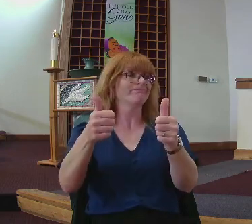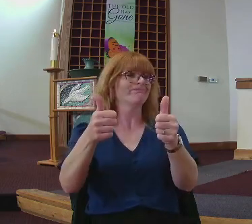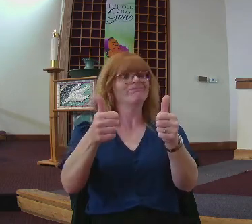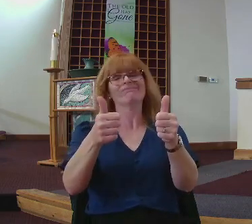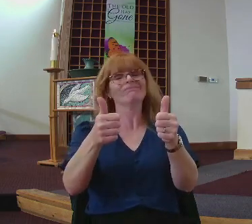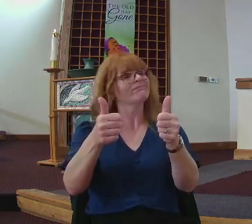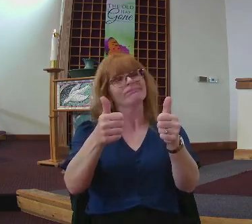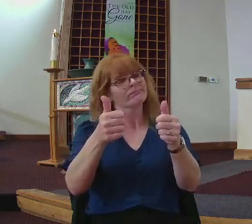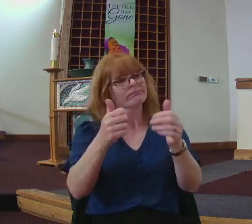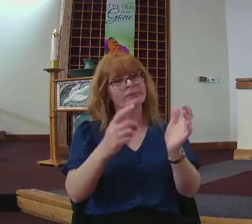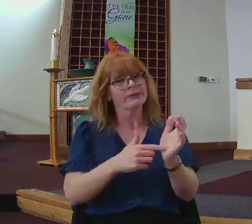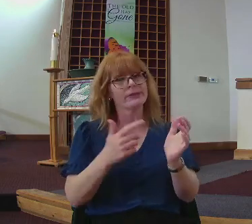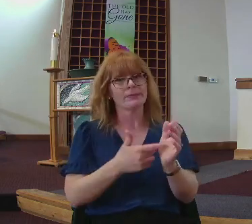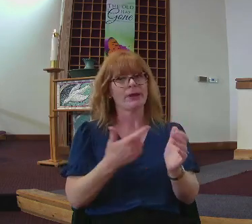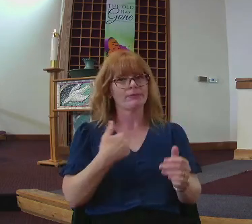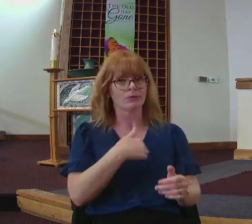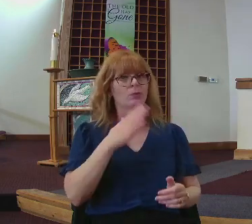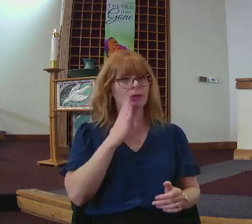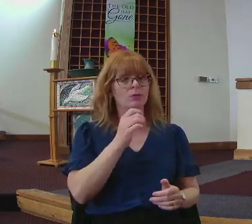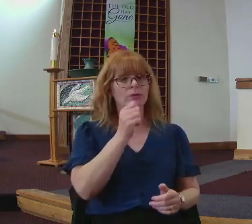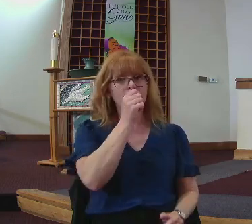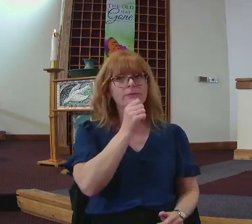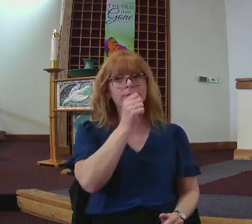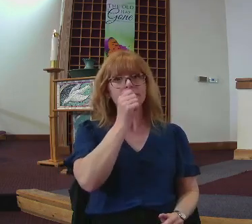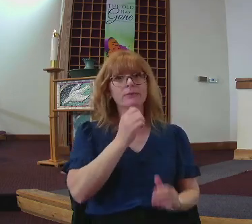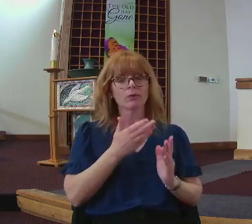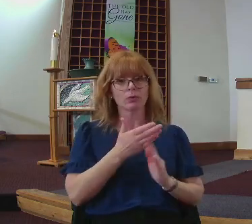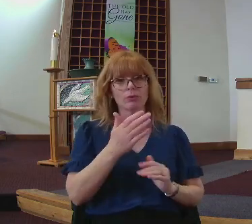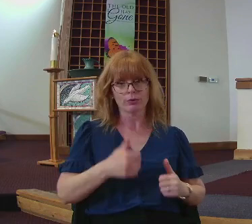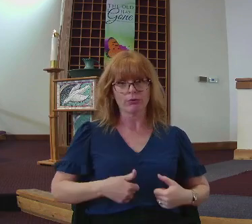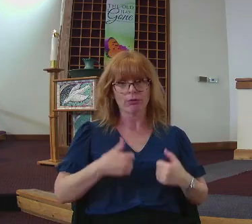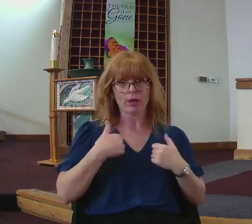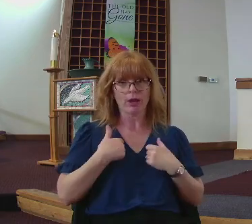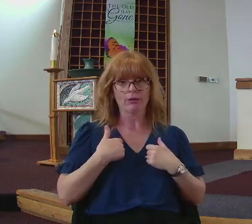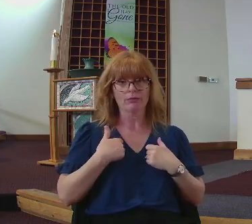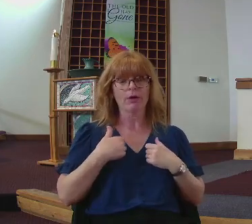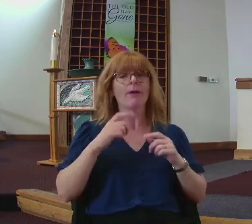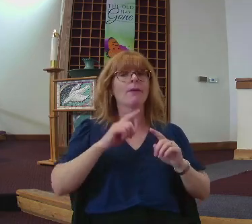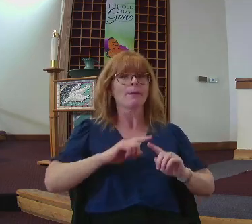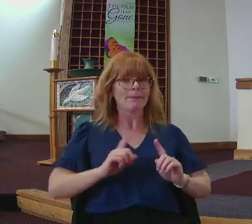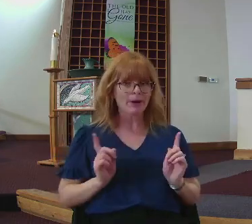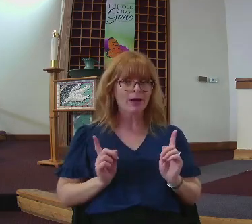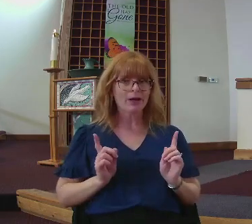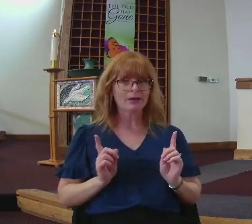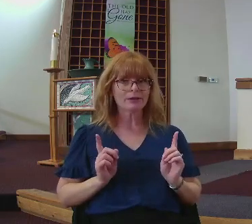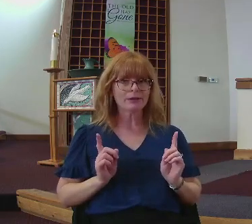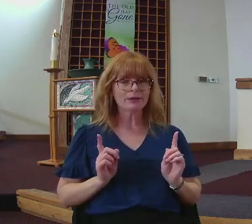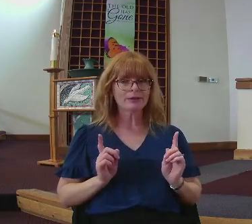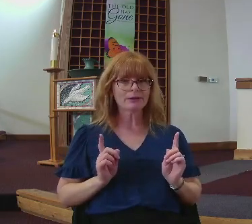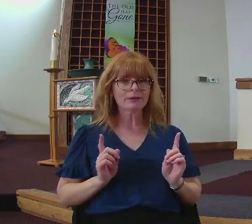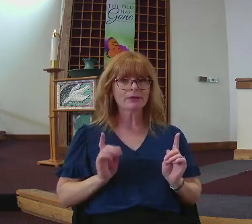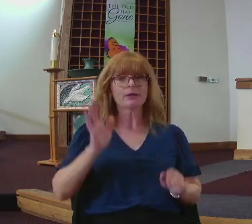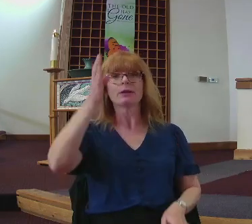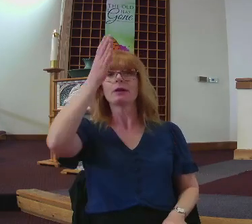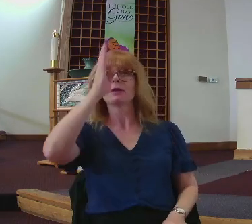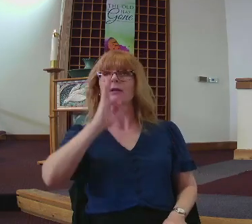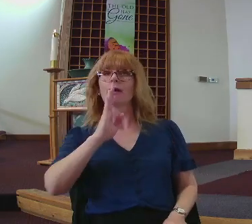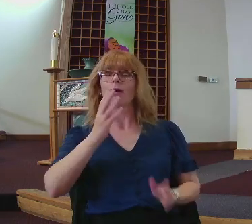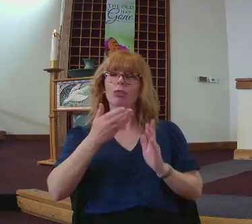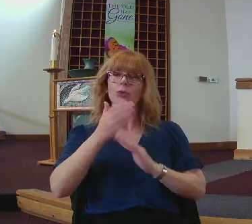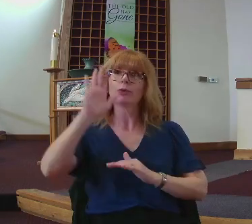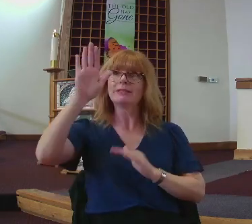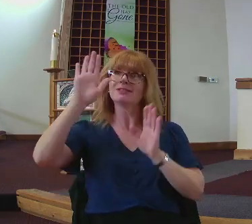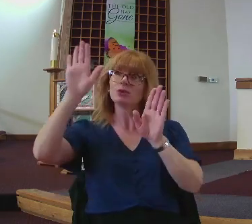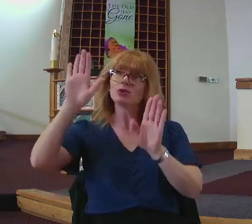suffer at times in life. But Peter says this, by God's great